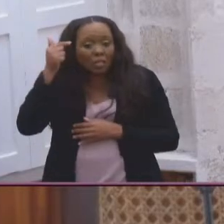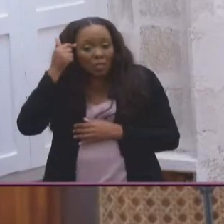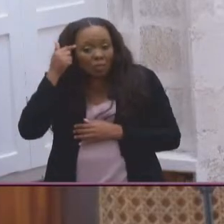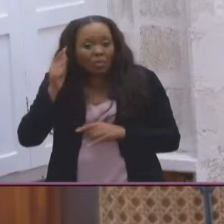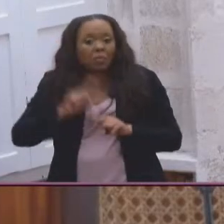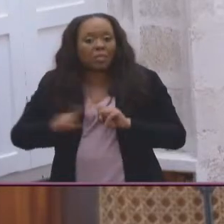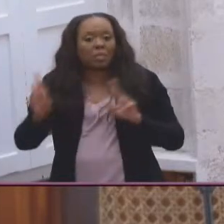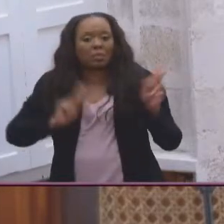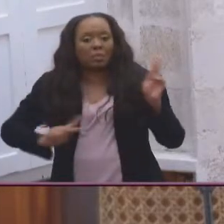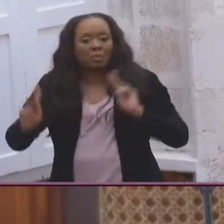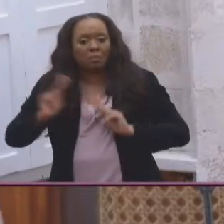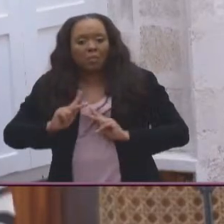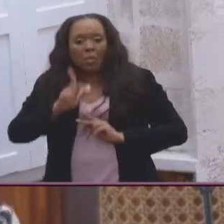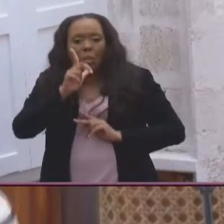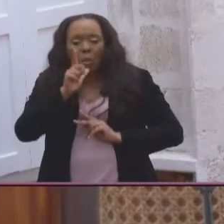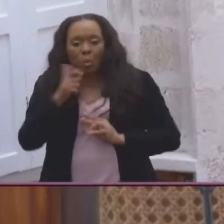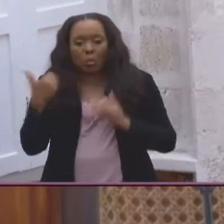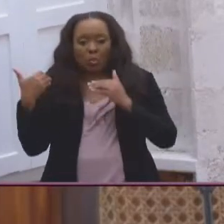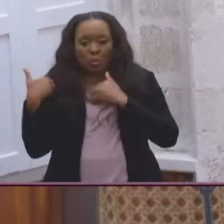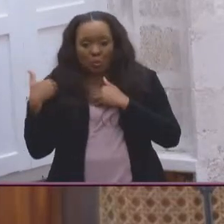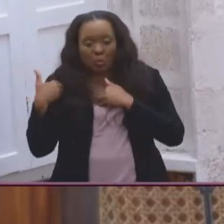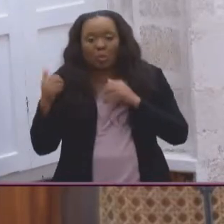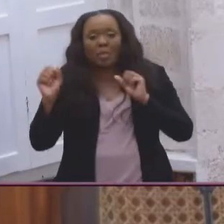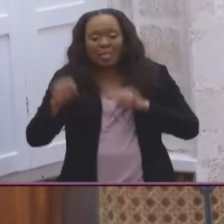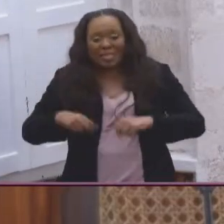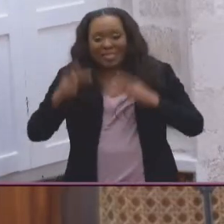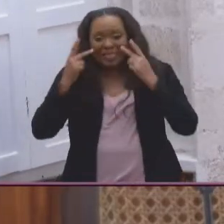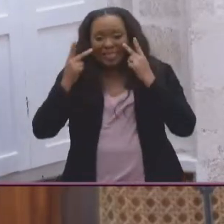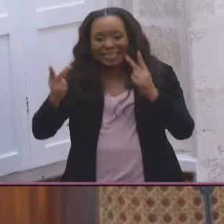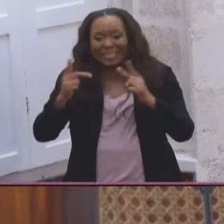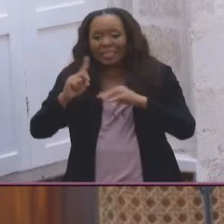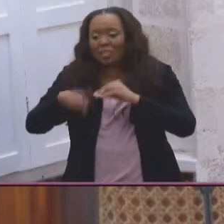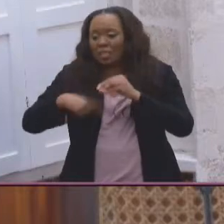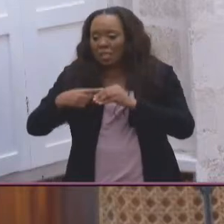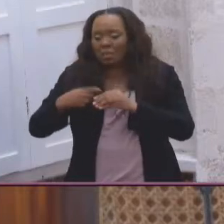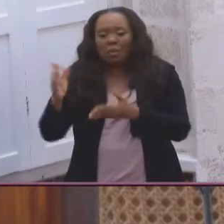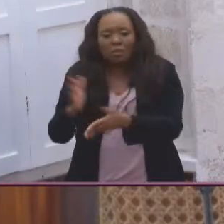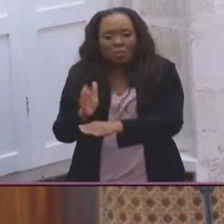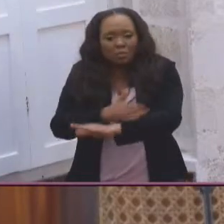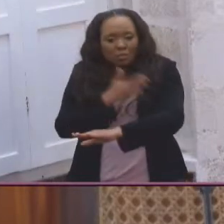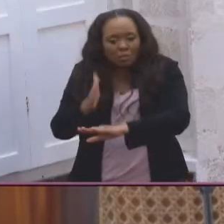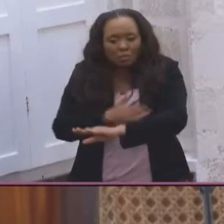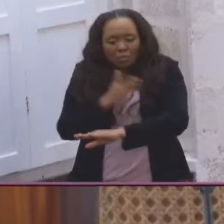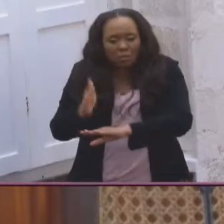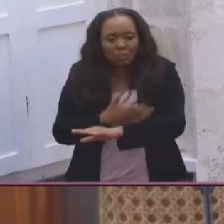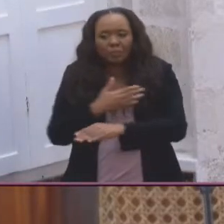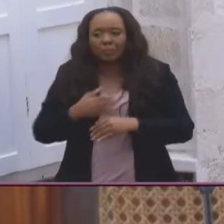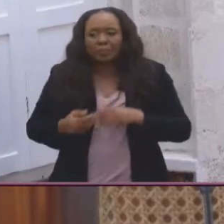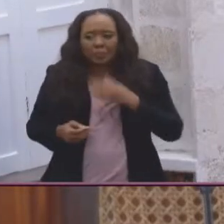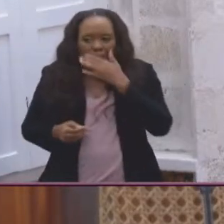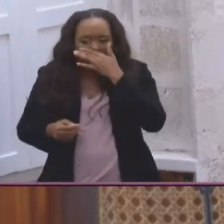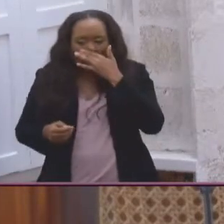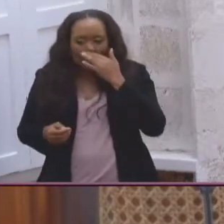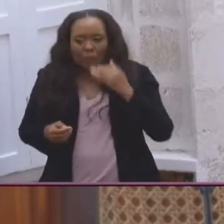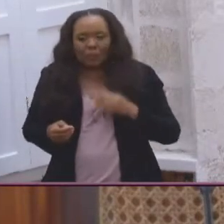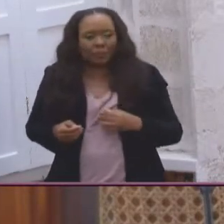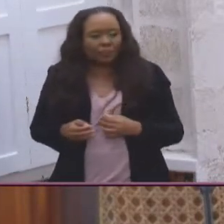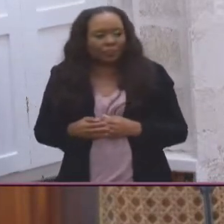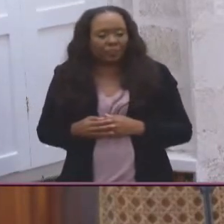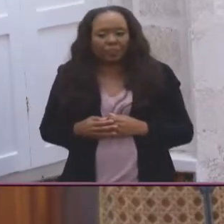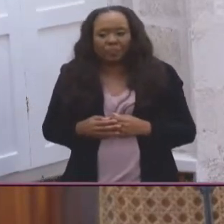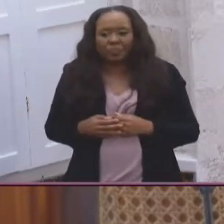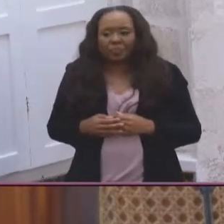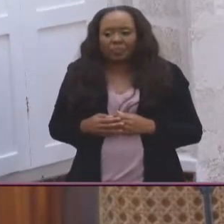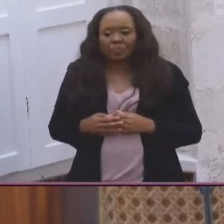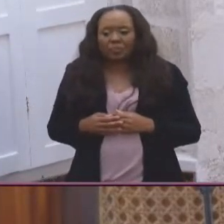lay managers and who could see about the maintenance and dealing with it, and whose direct practices